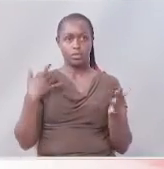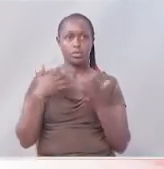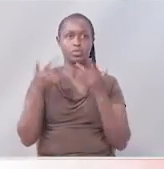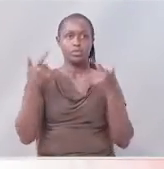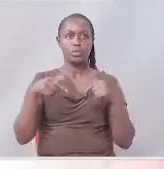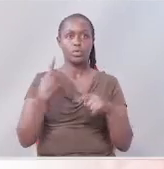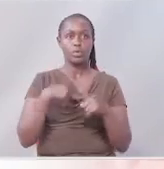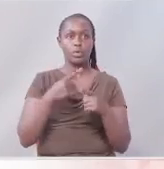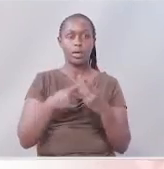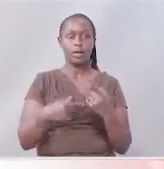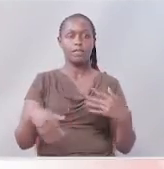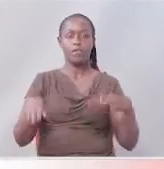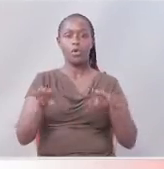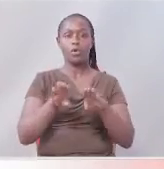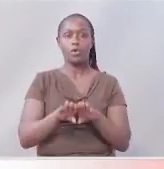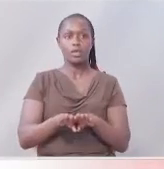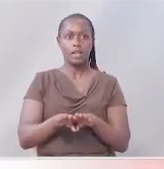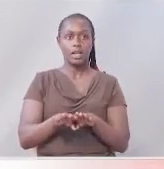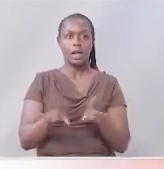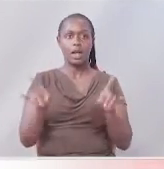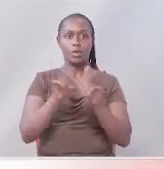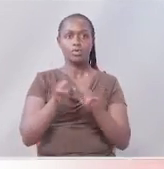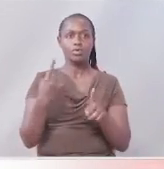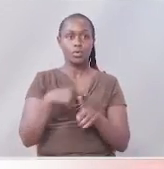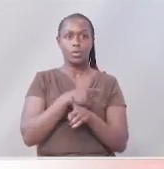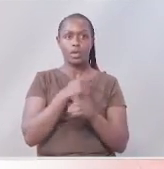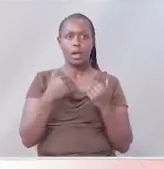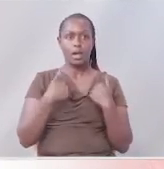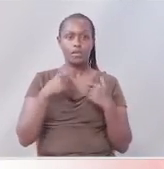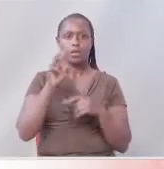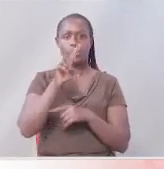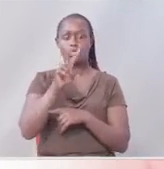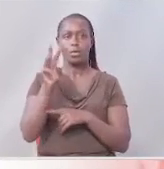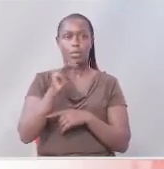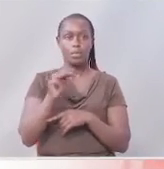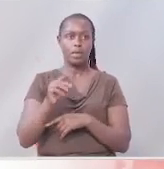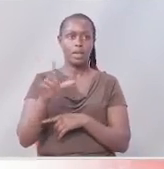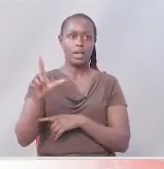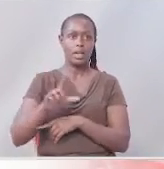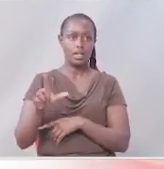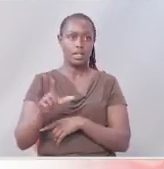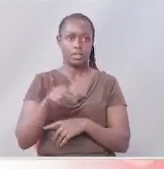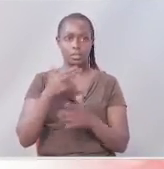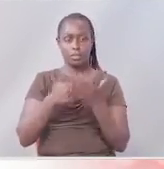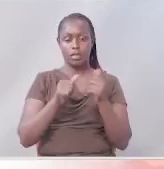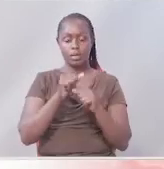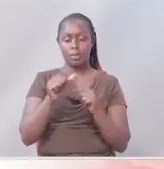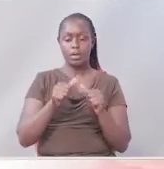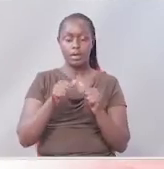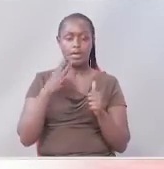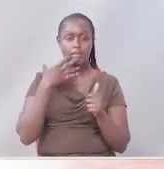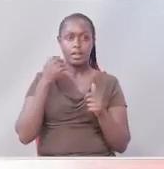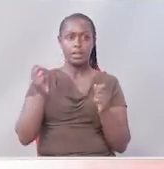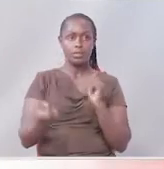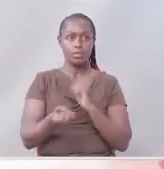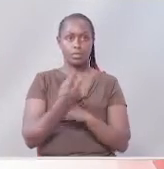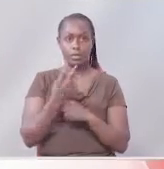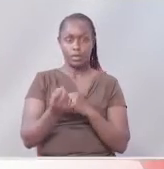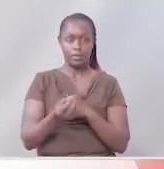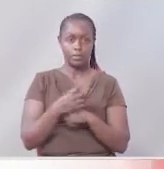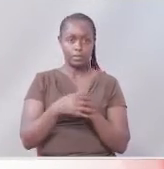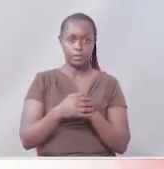have remained closed, and yet we have 2 million litres of beer worth about 512 in our tanks.